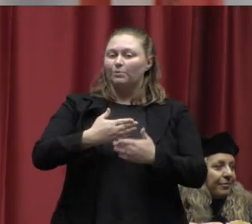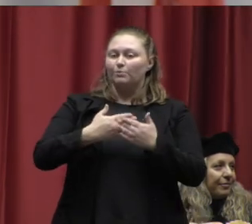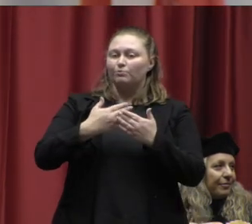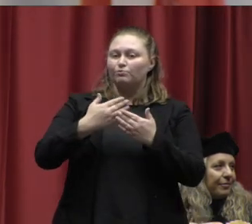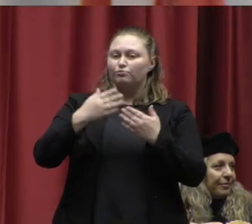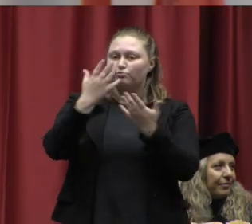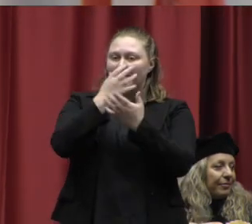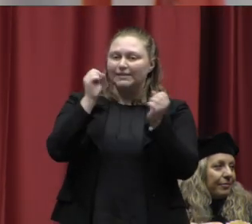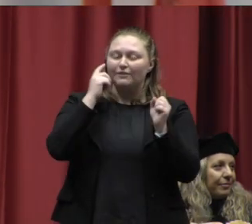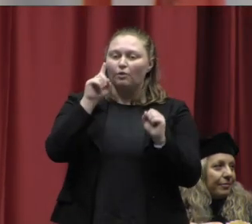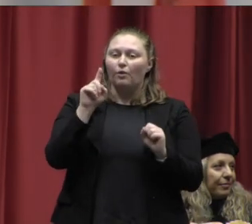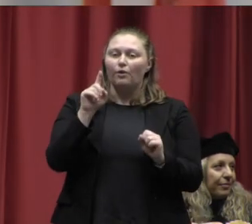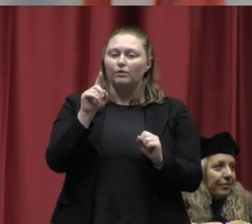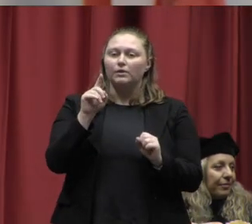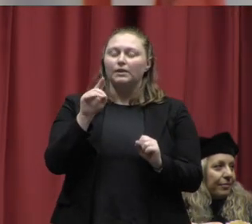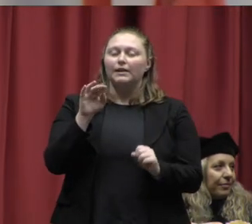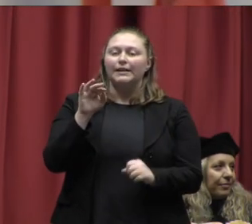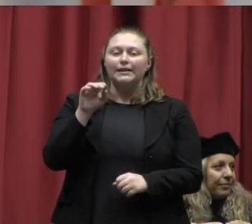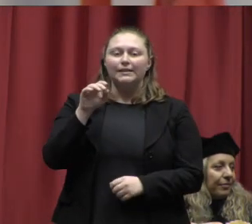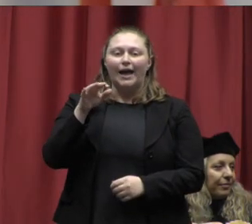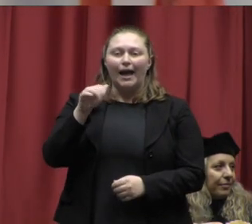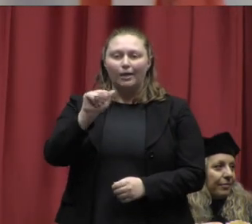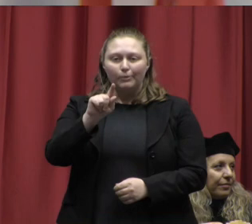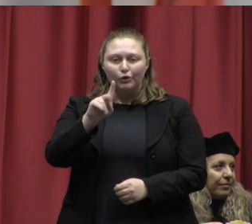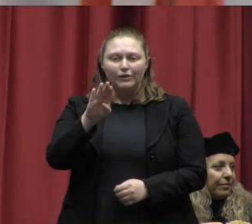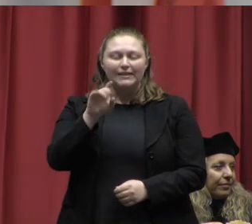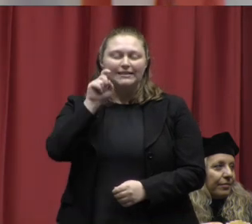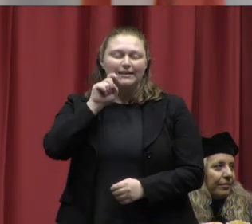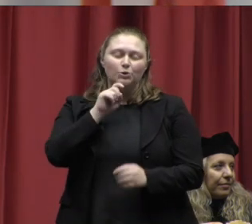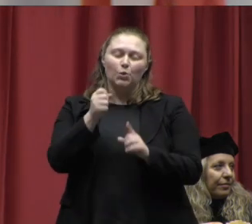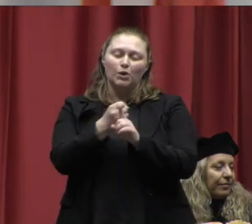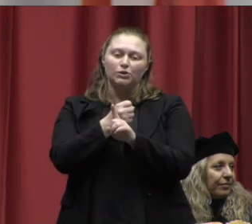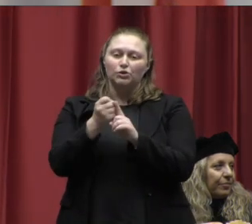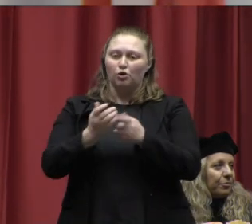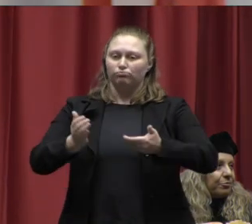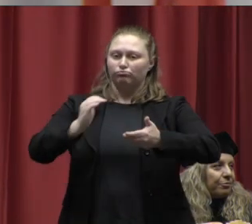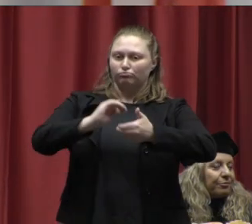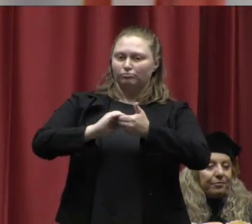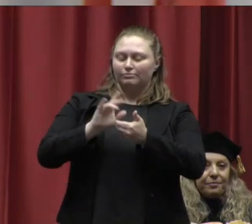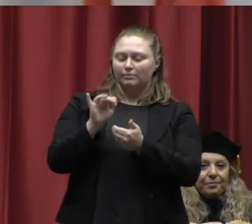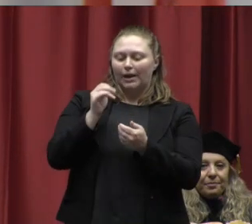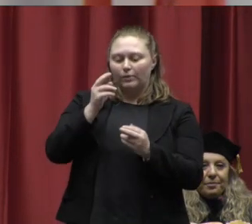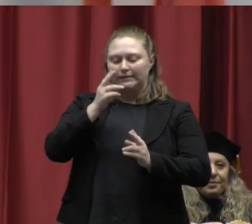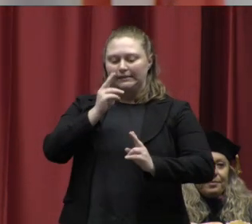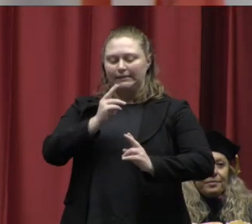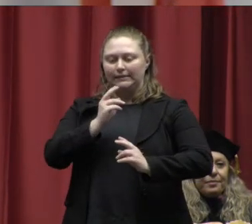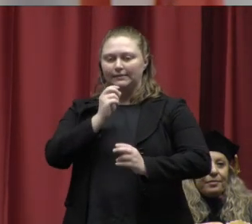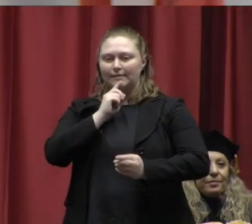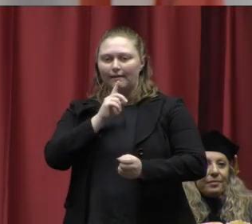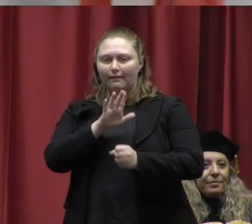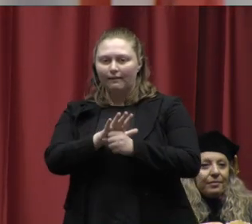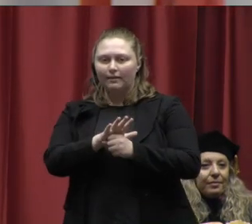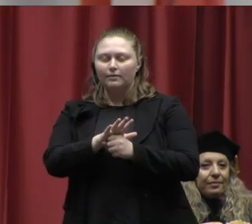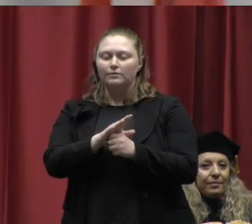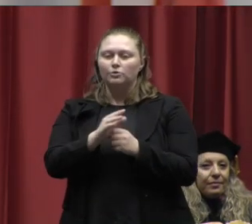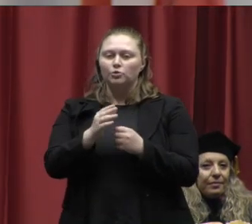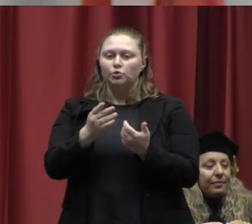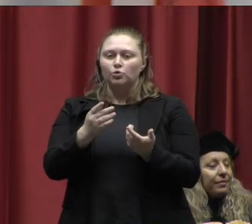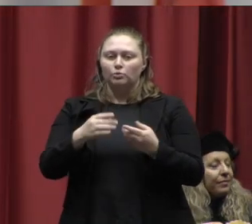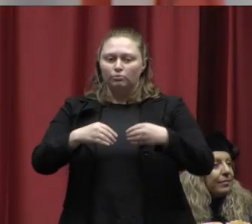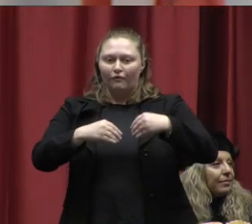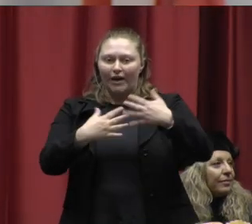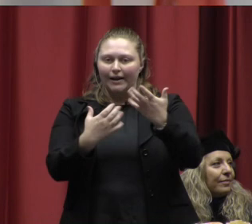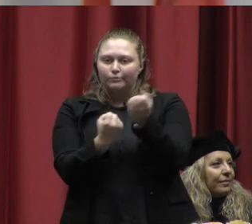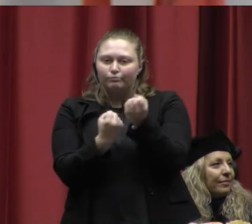Albuquerque Sexual Assault Nurse Examiners Collaborative, which is dedicated to assisting survivors of sexual